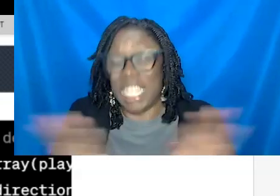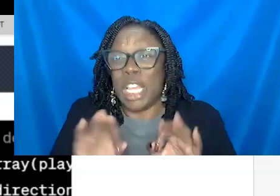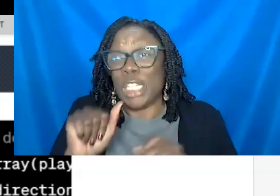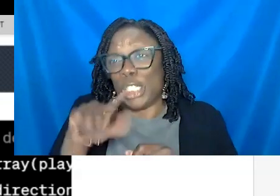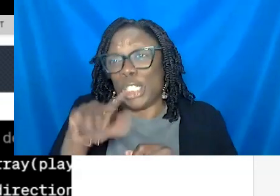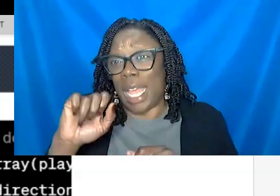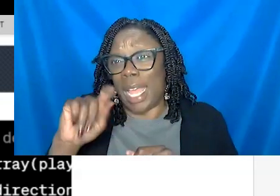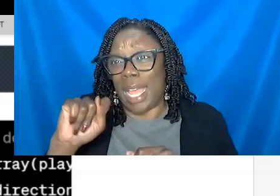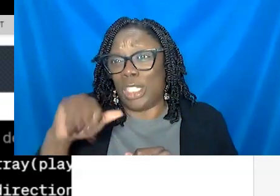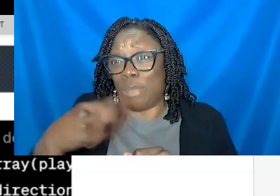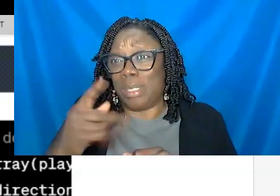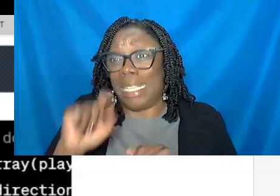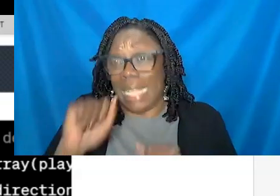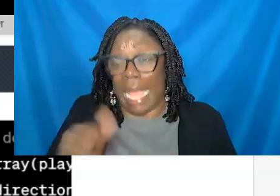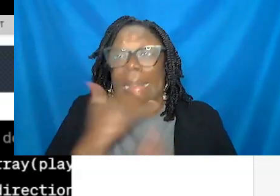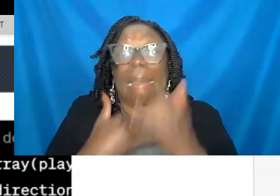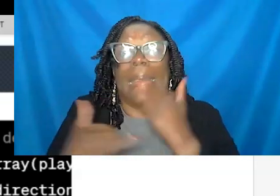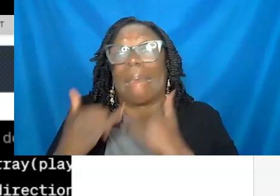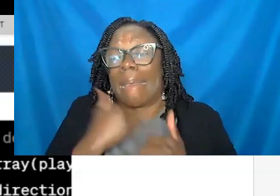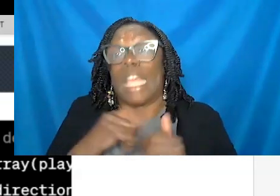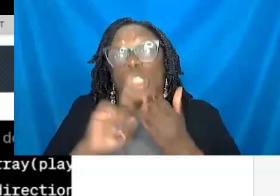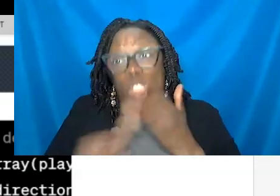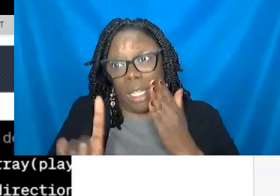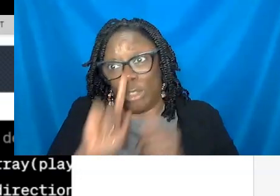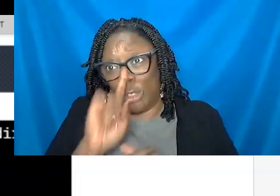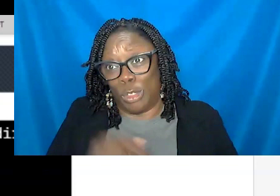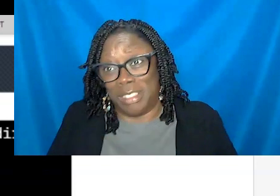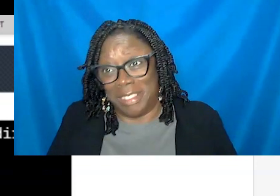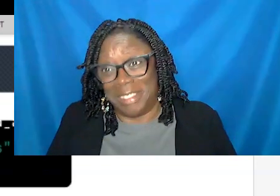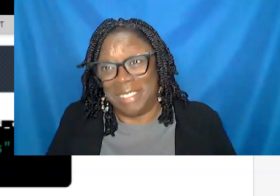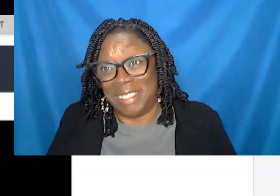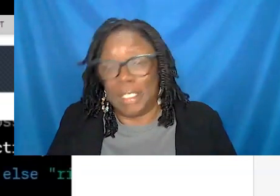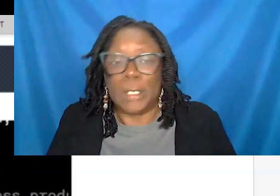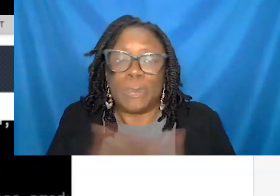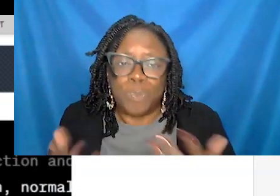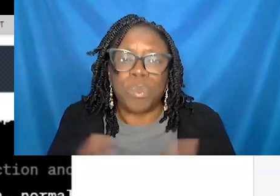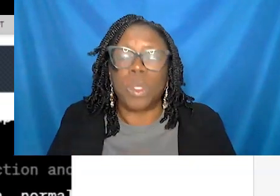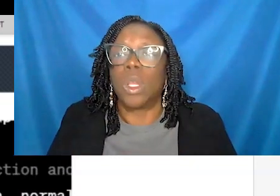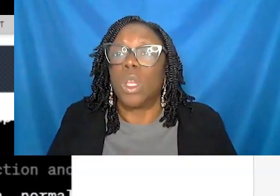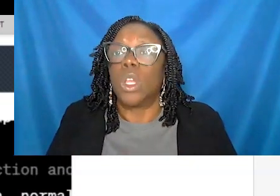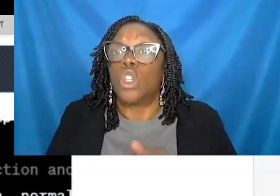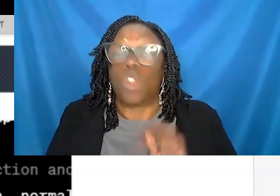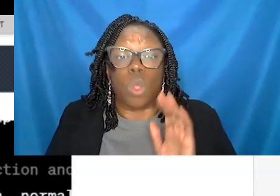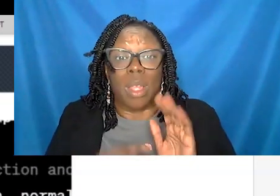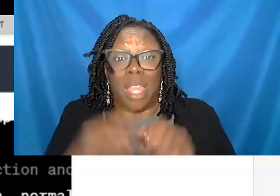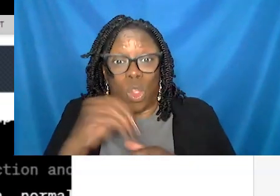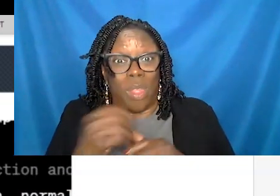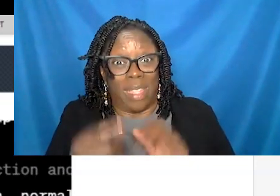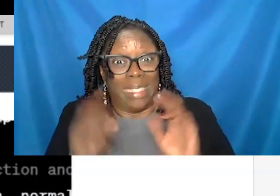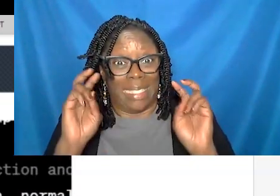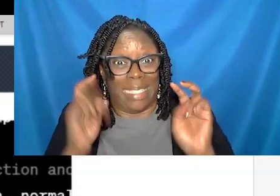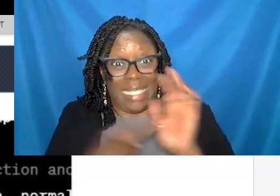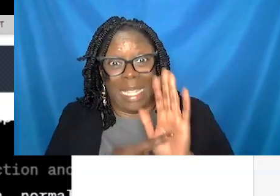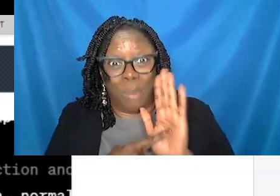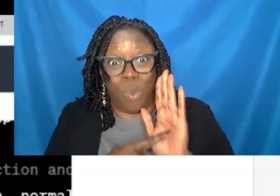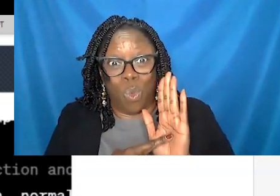students are very well aware of. But it does mean that a lot of times, and including in this example and including in the code that it gave me